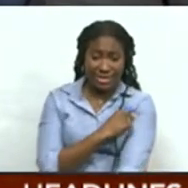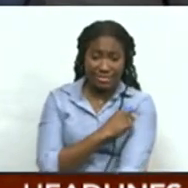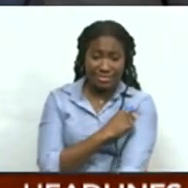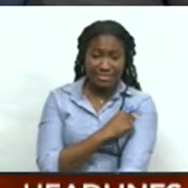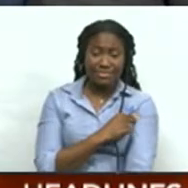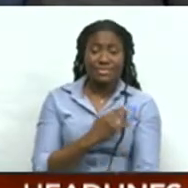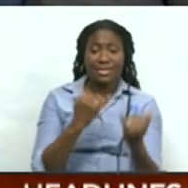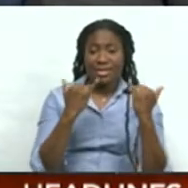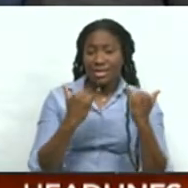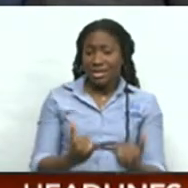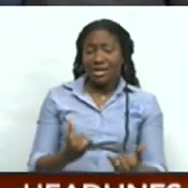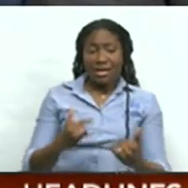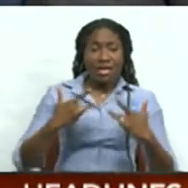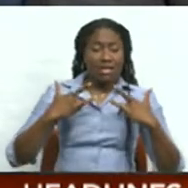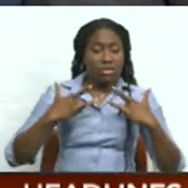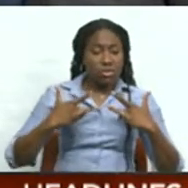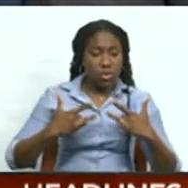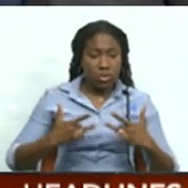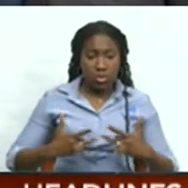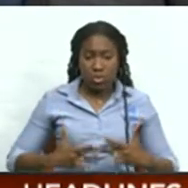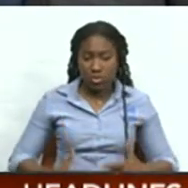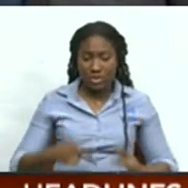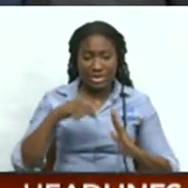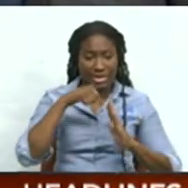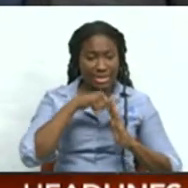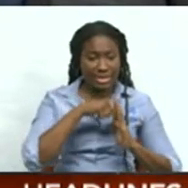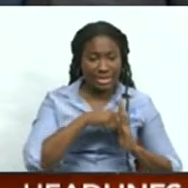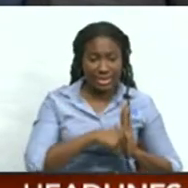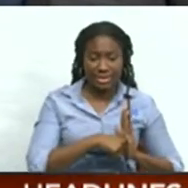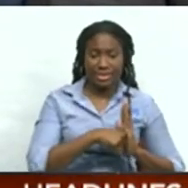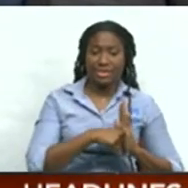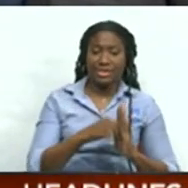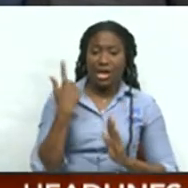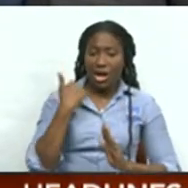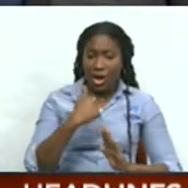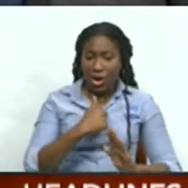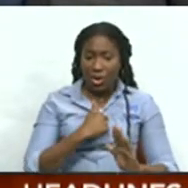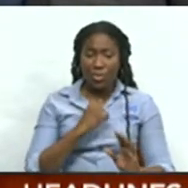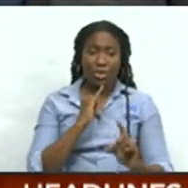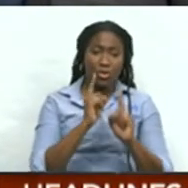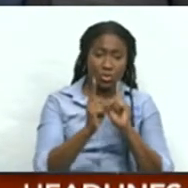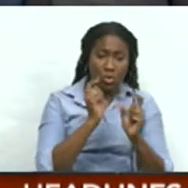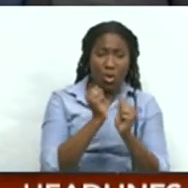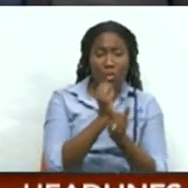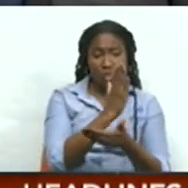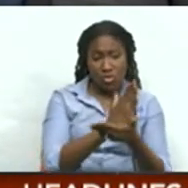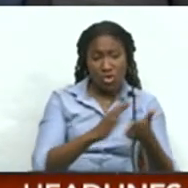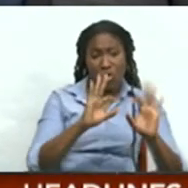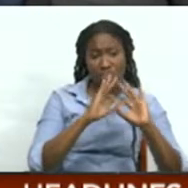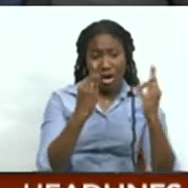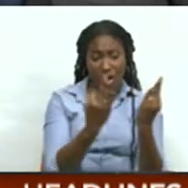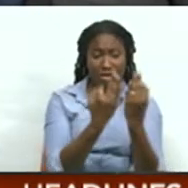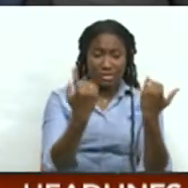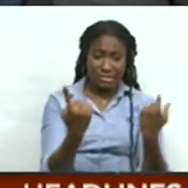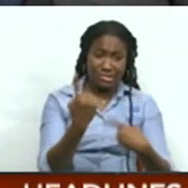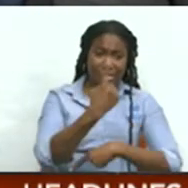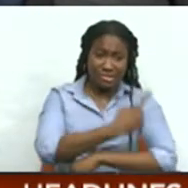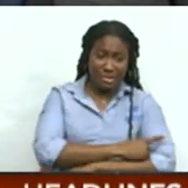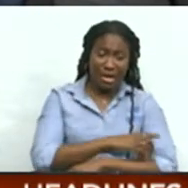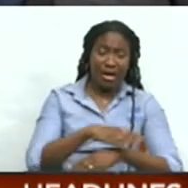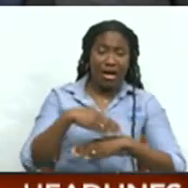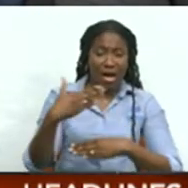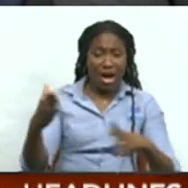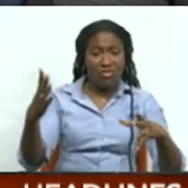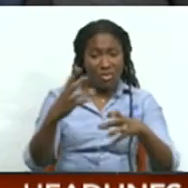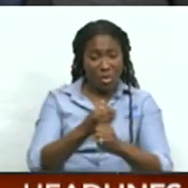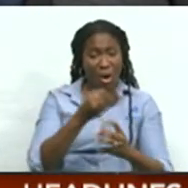the lowest moment of their lives. CNC3 News spoke with several of them this afternoon shortly after they collected medical records. They